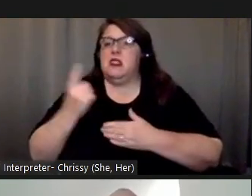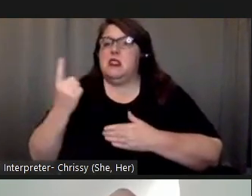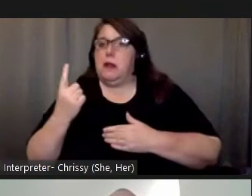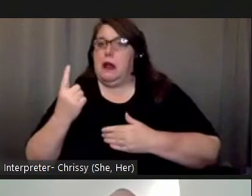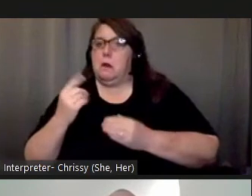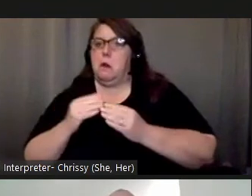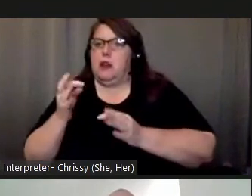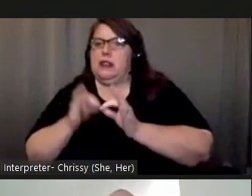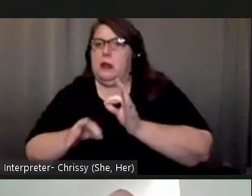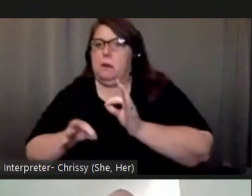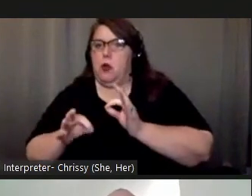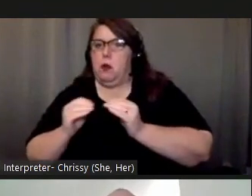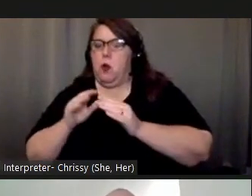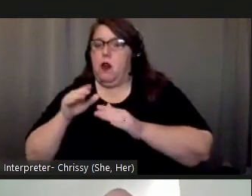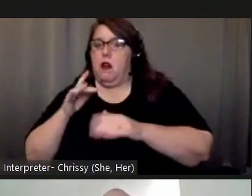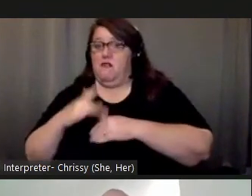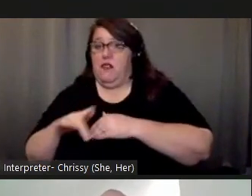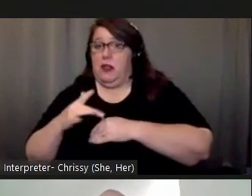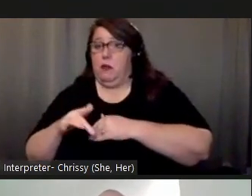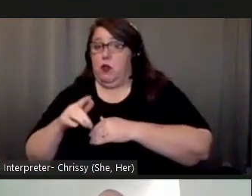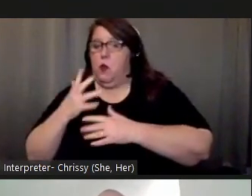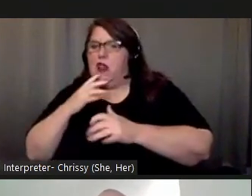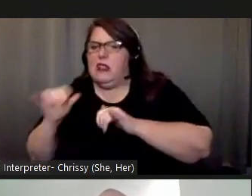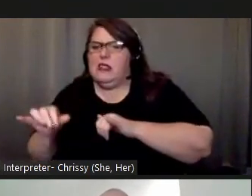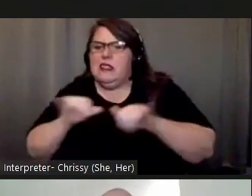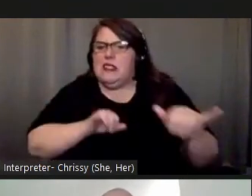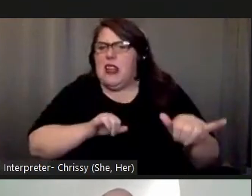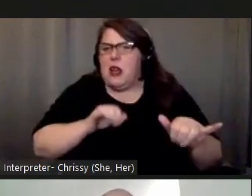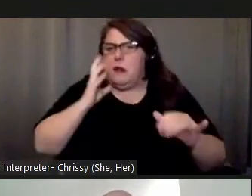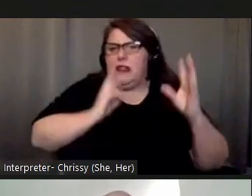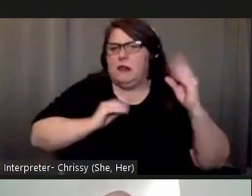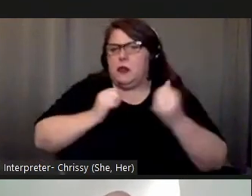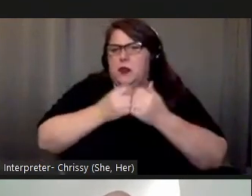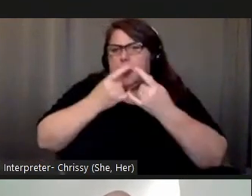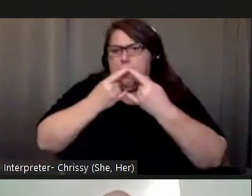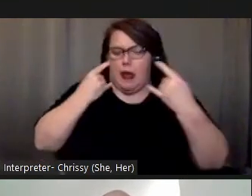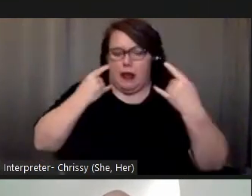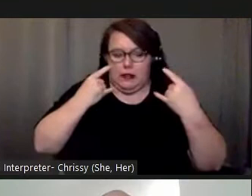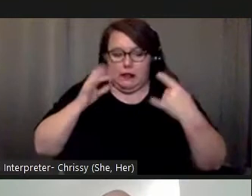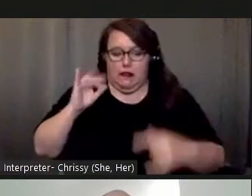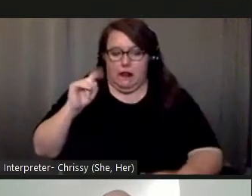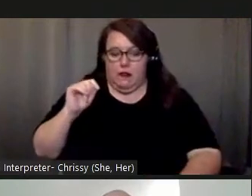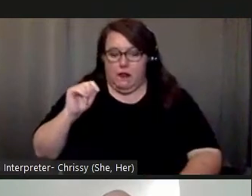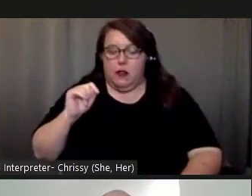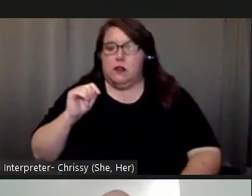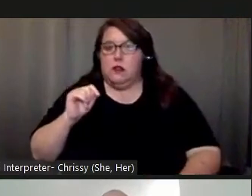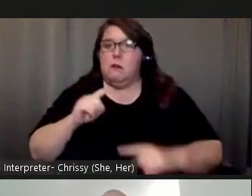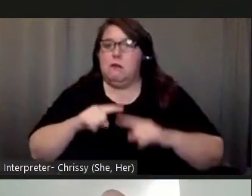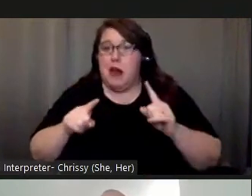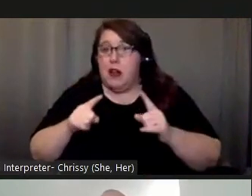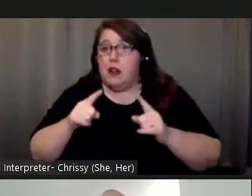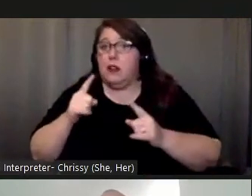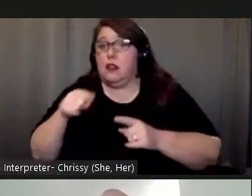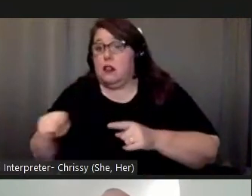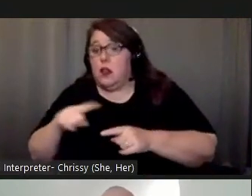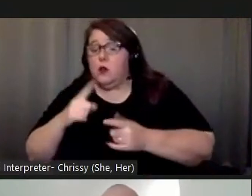more simple and more available. These procedure masks, however, run the risk of having leakage on the